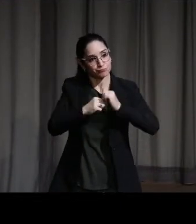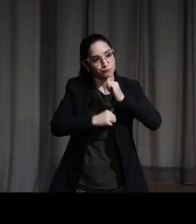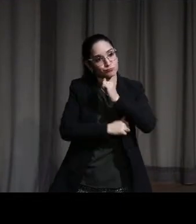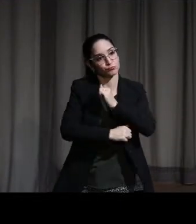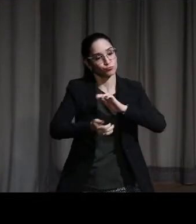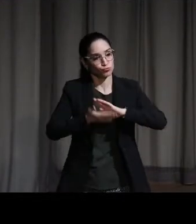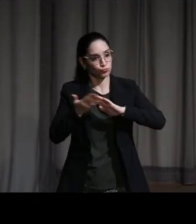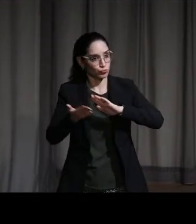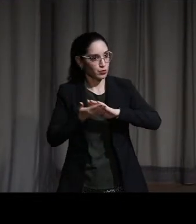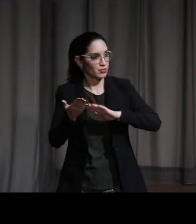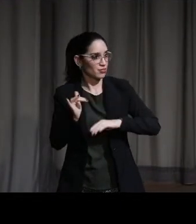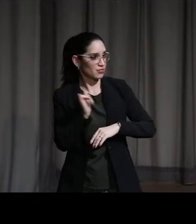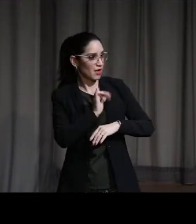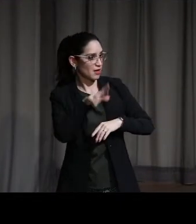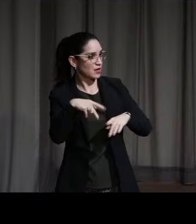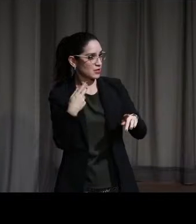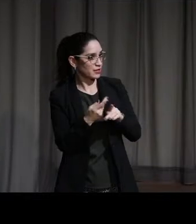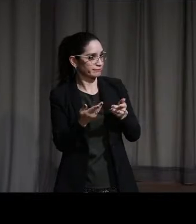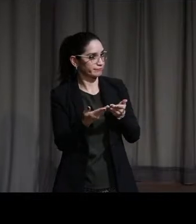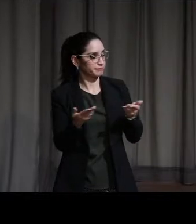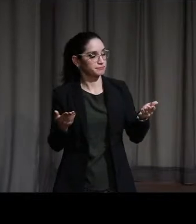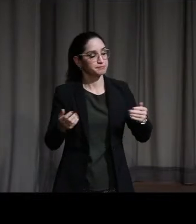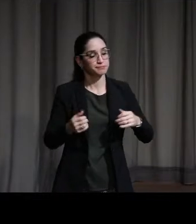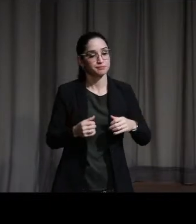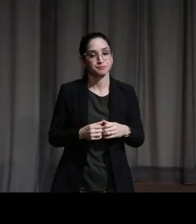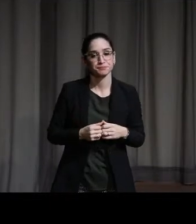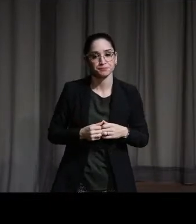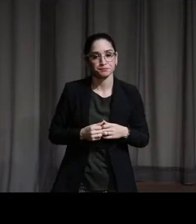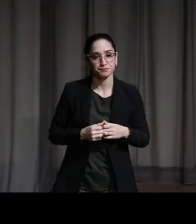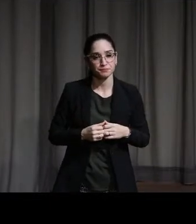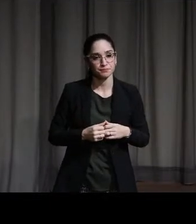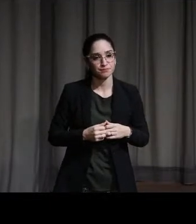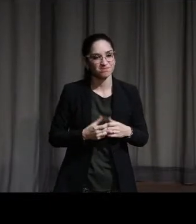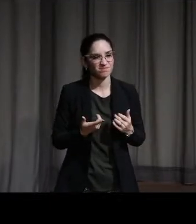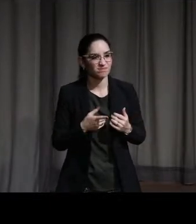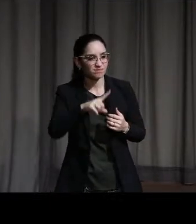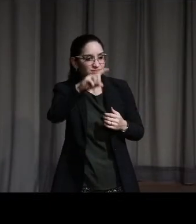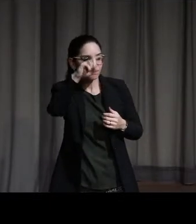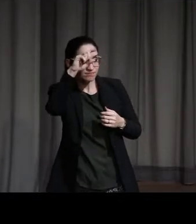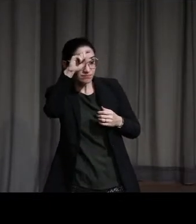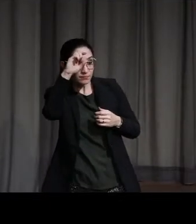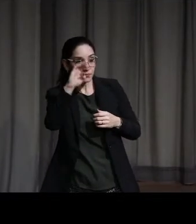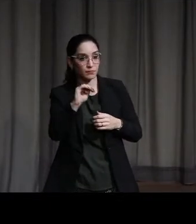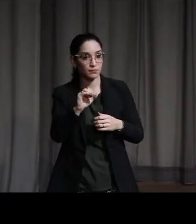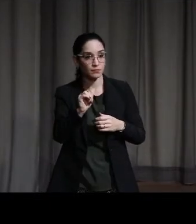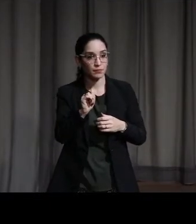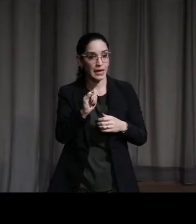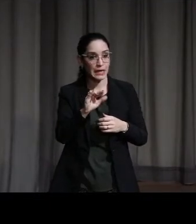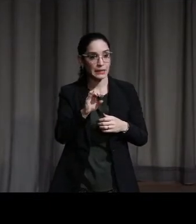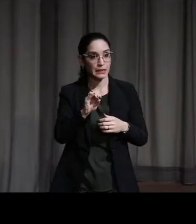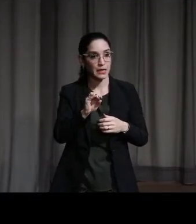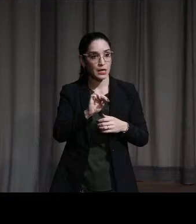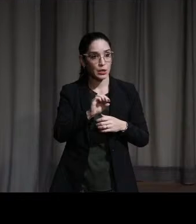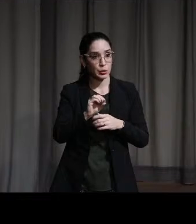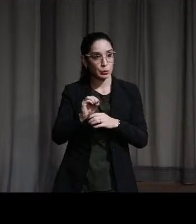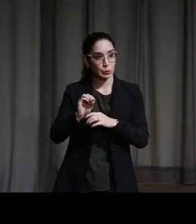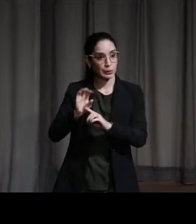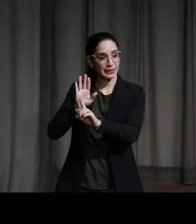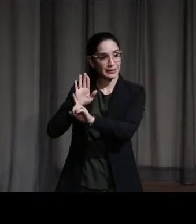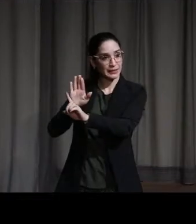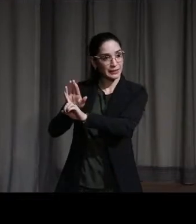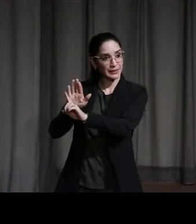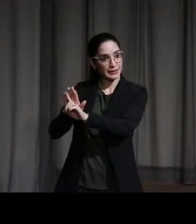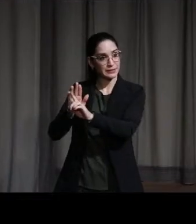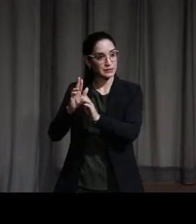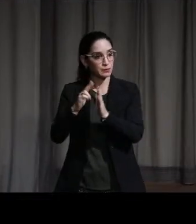that our guests are interested as well. So what is Mariano painting in this time period? What does it